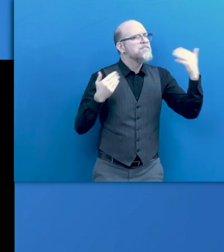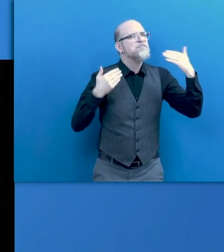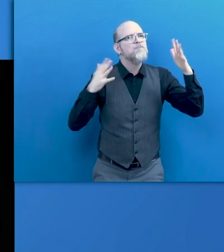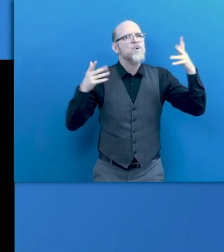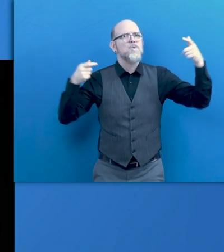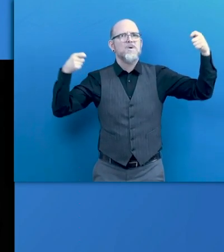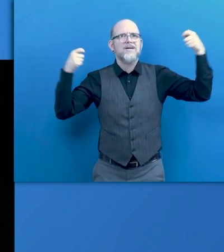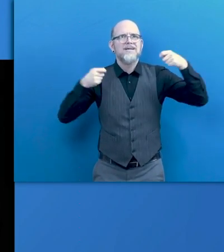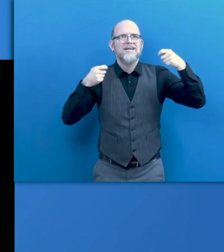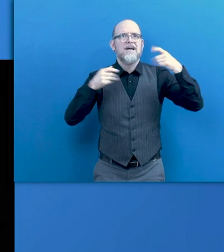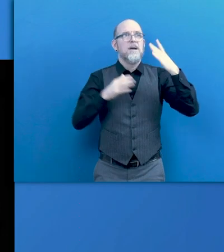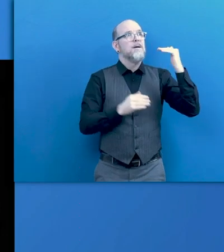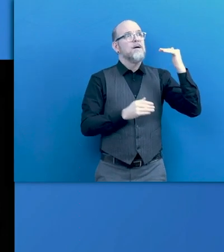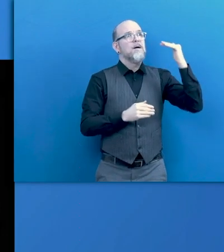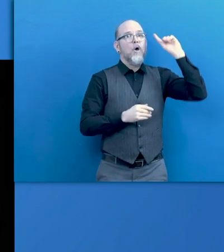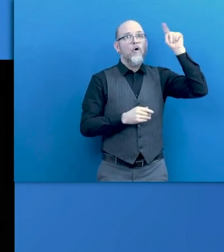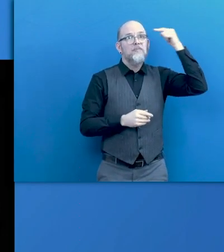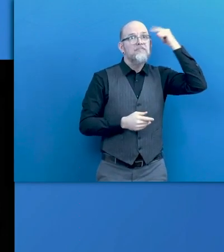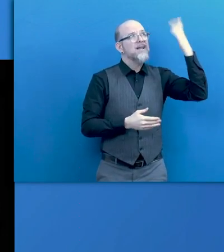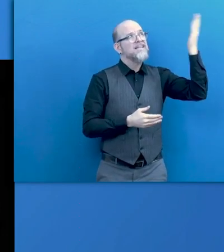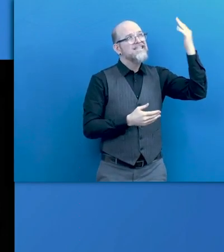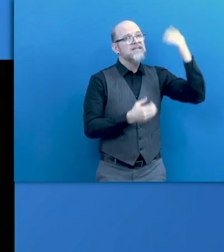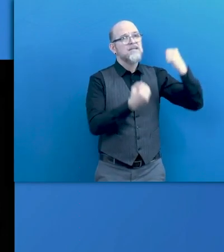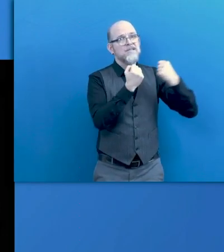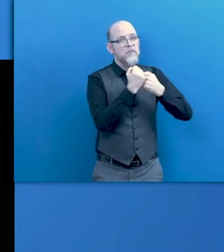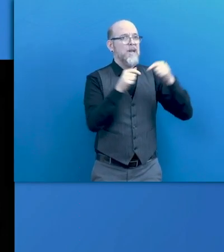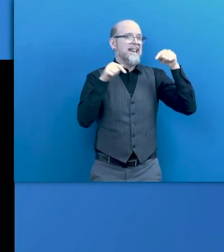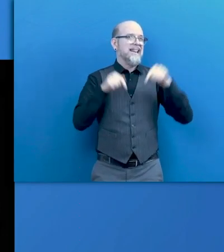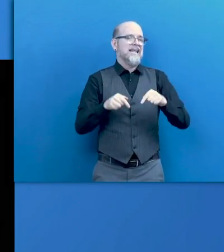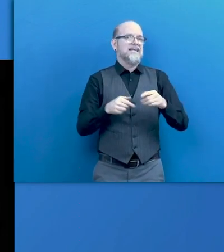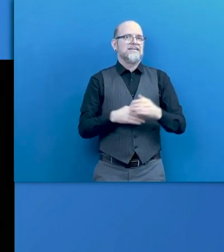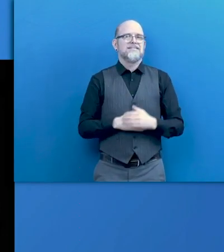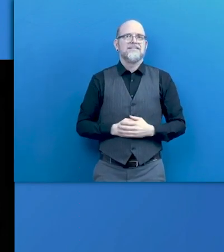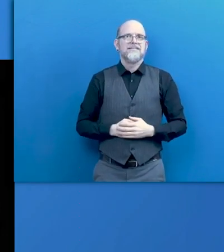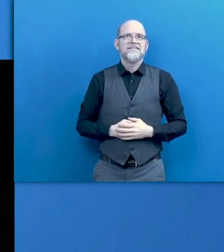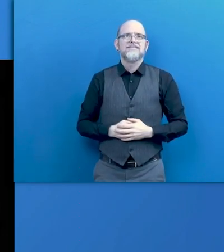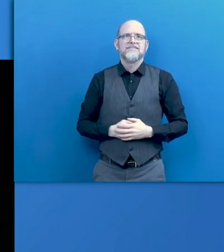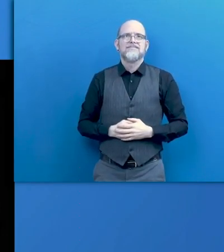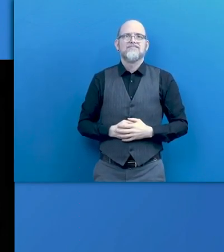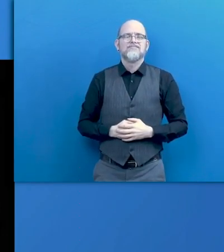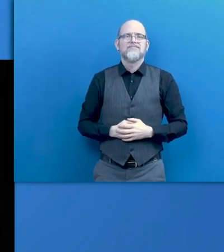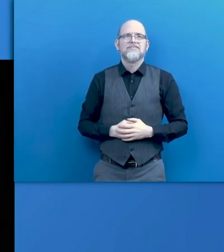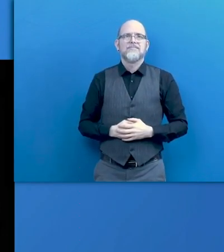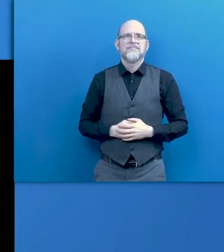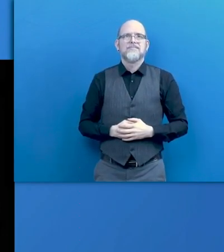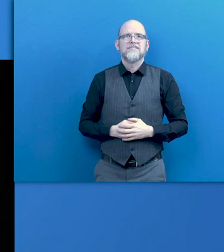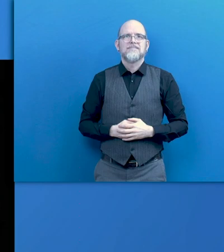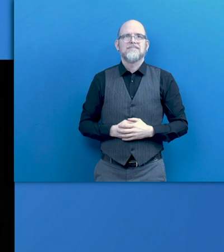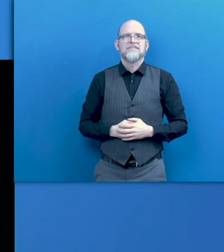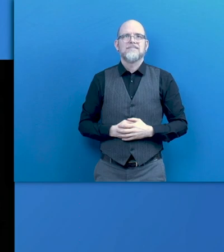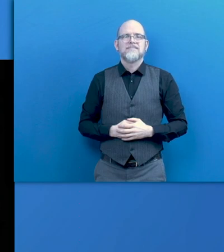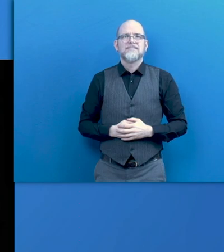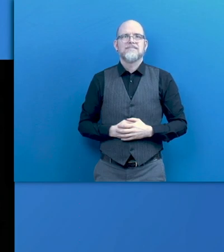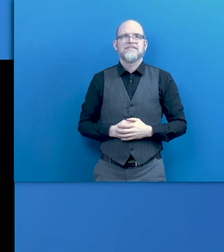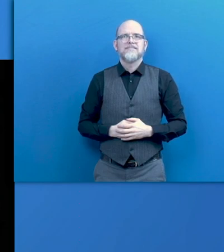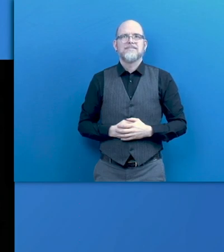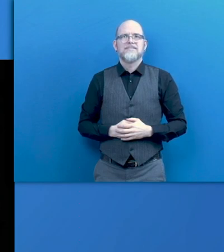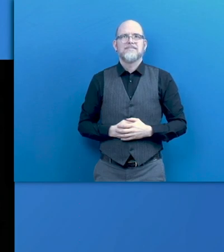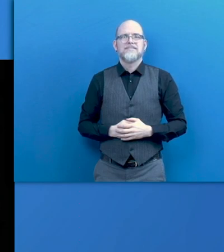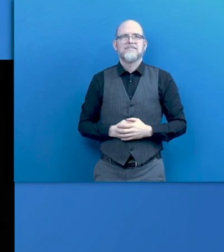or something for doing something like that. Im Endeffekt müsste es halt wahrscheinlich etwas sein,